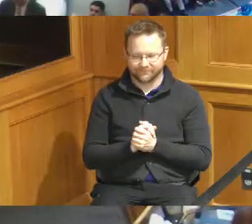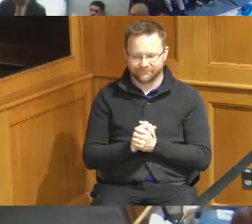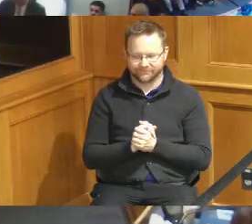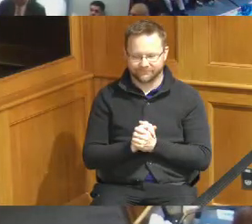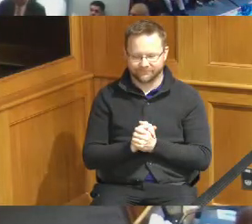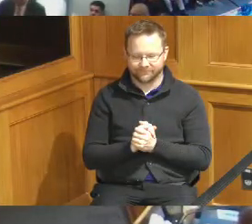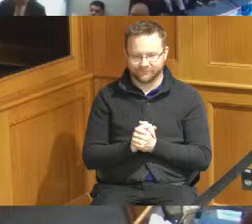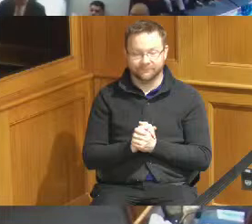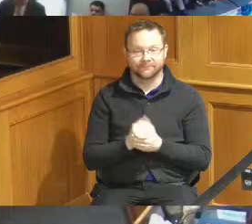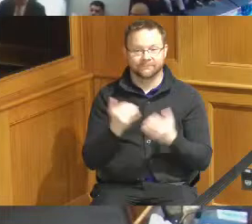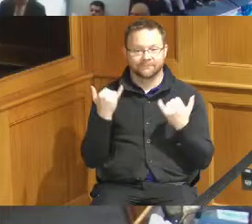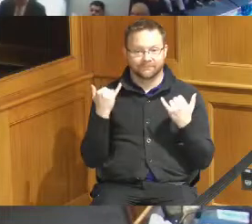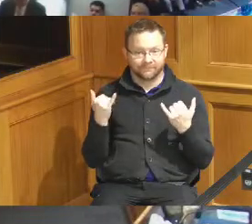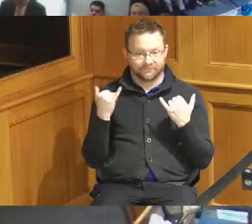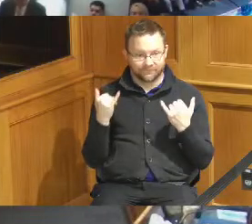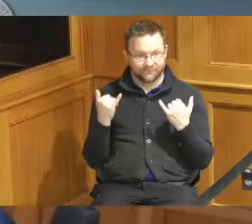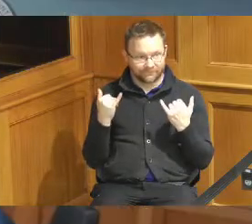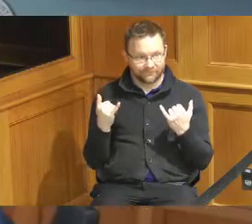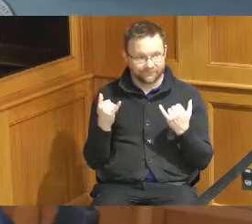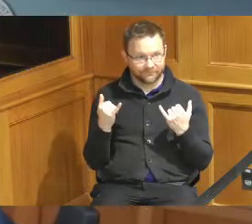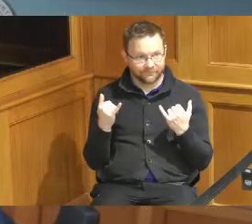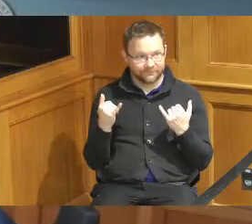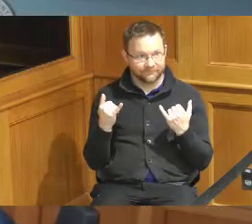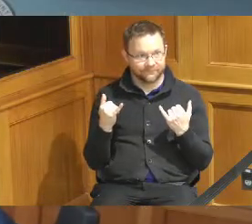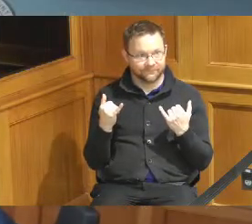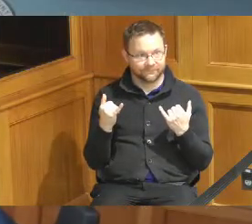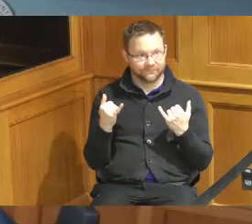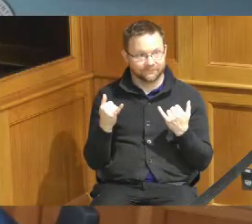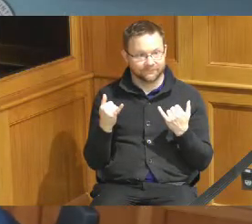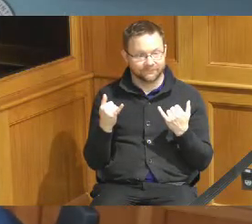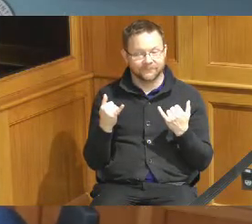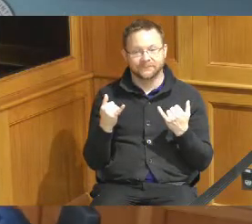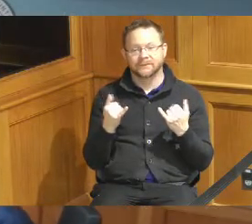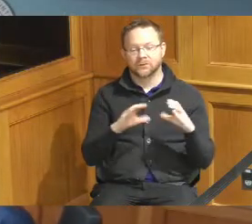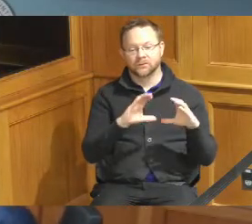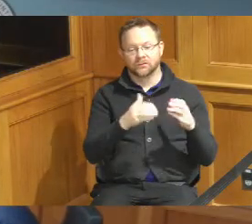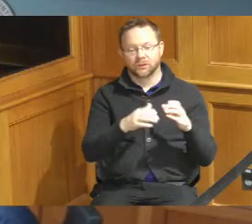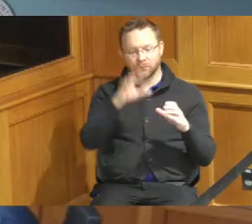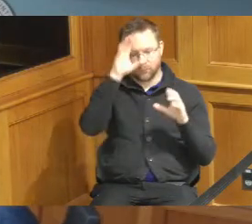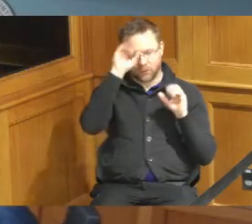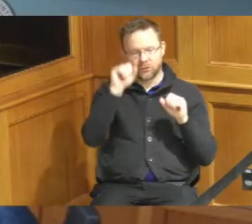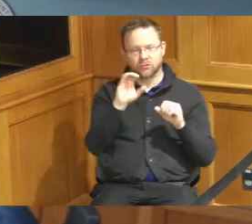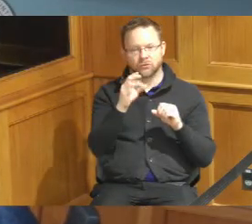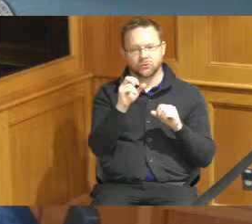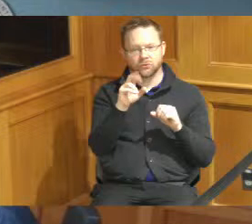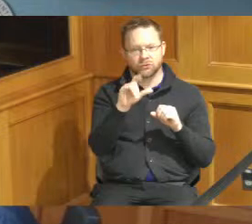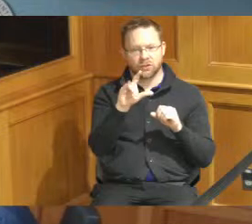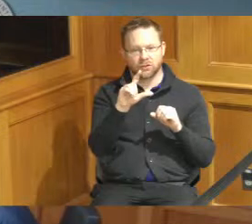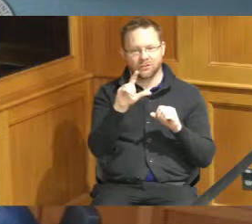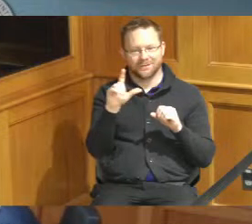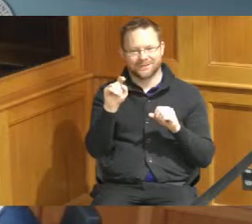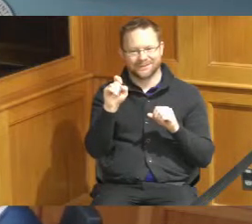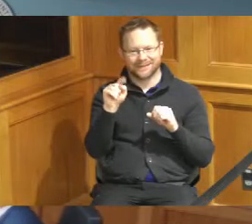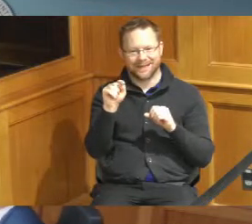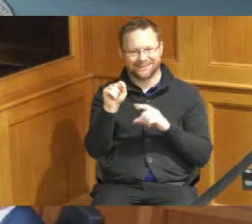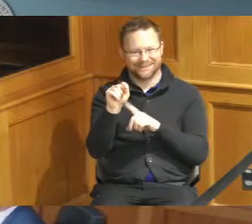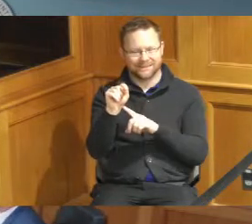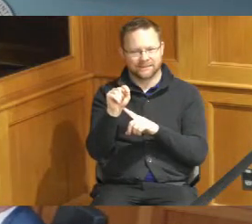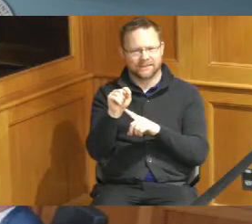And at this time, we have our chapter president, Cheryl Lett, but I'll open up Vice